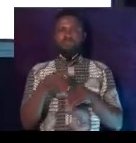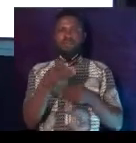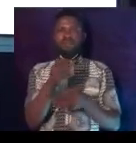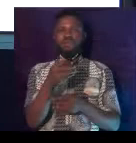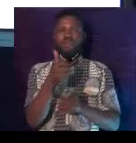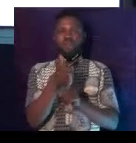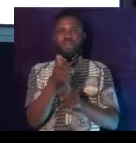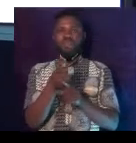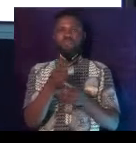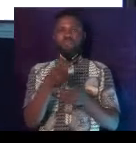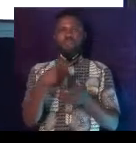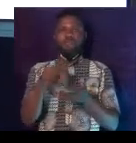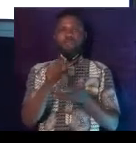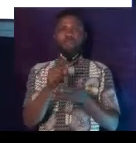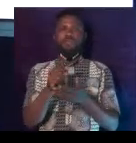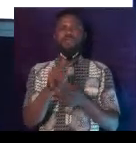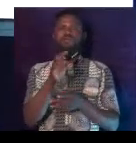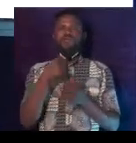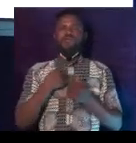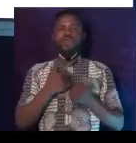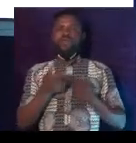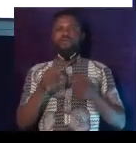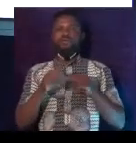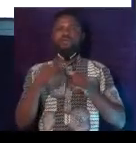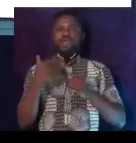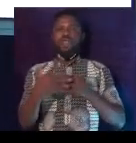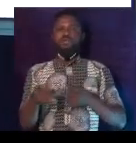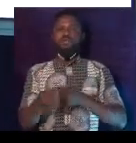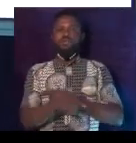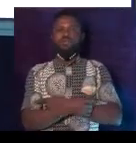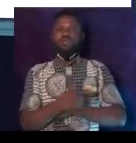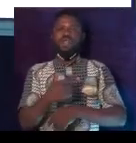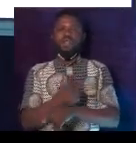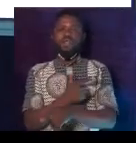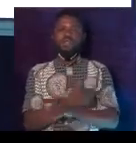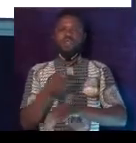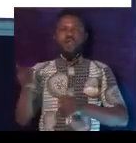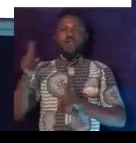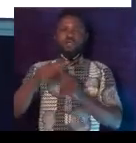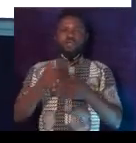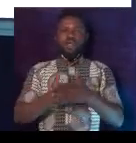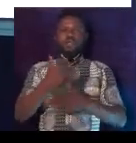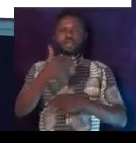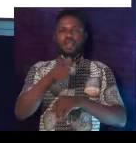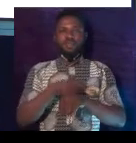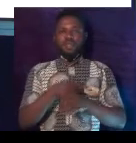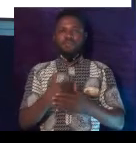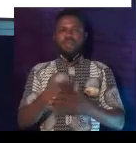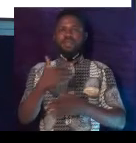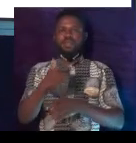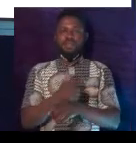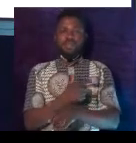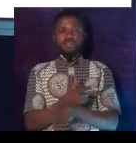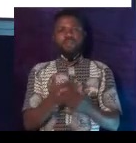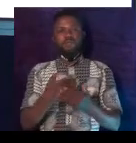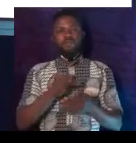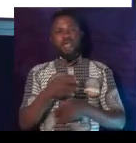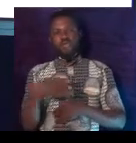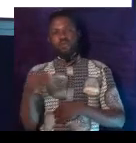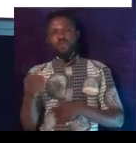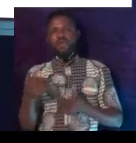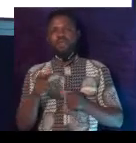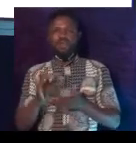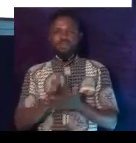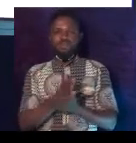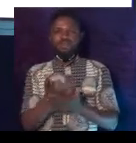and score yourself. We have come to the end of today's lesson. Until next time, next lesson. Before I